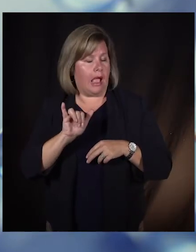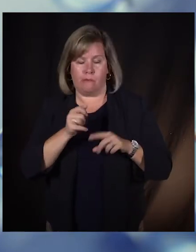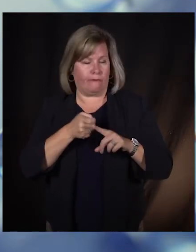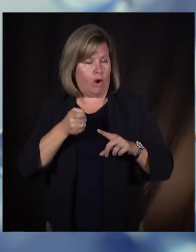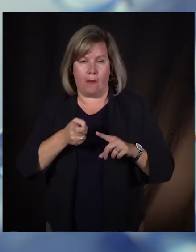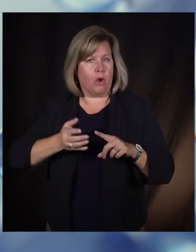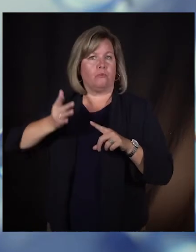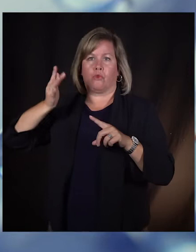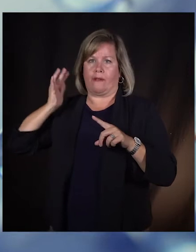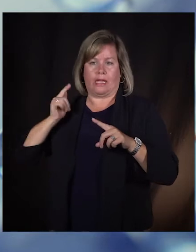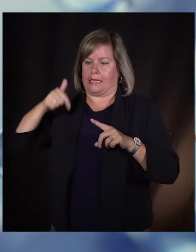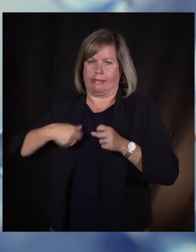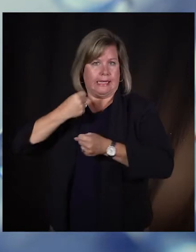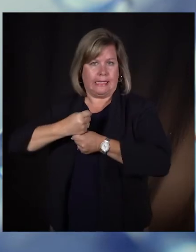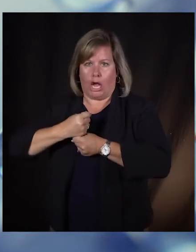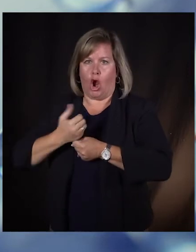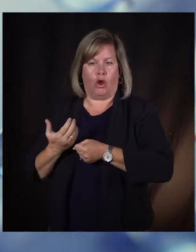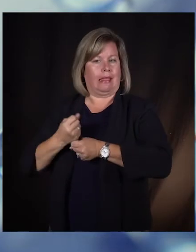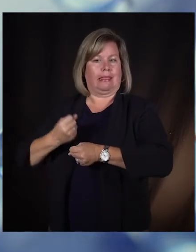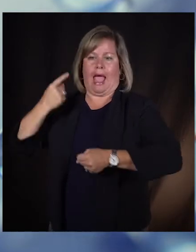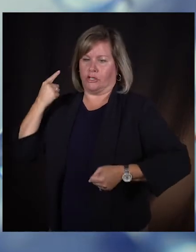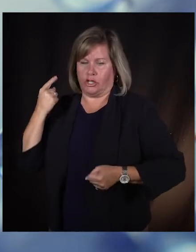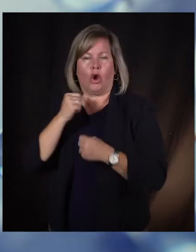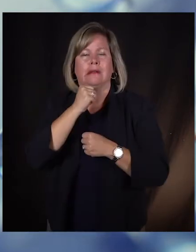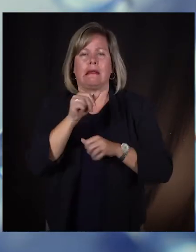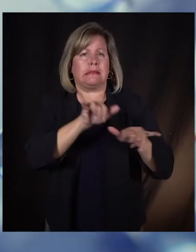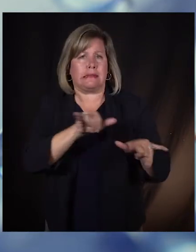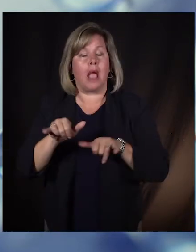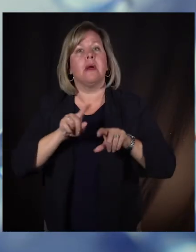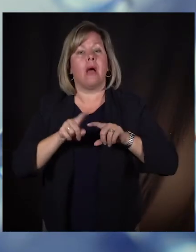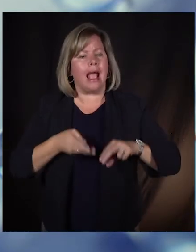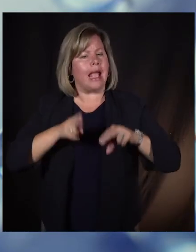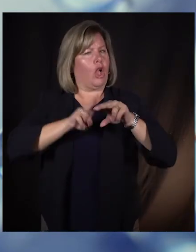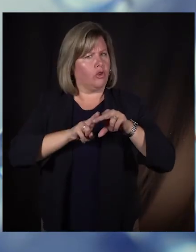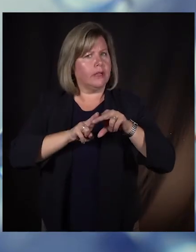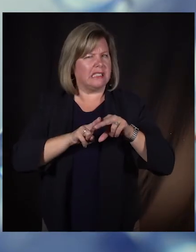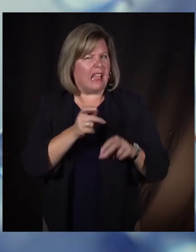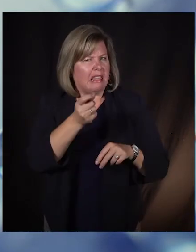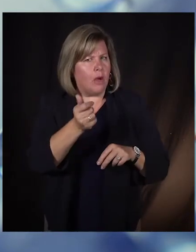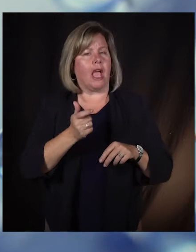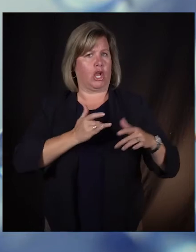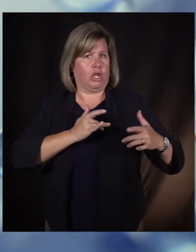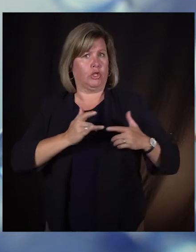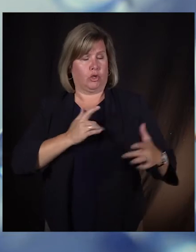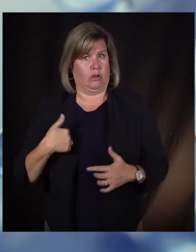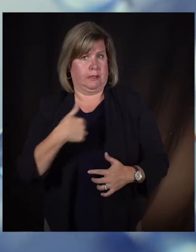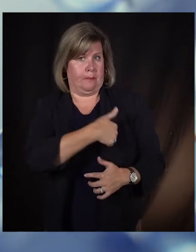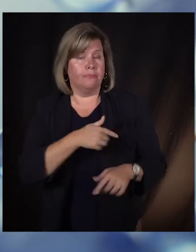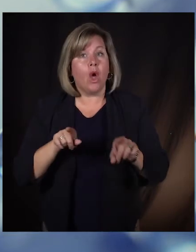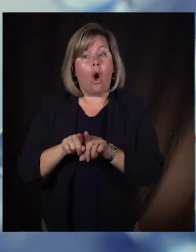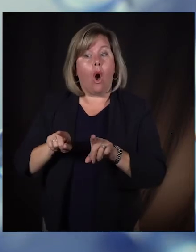had earlier this year and late last year, but still increasing a little bit, which is concerning. The good news we heard this morning is